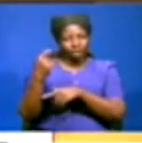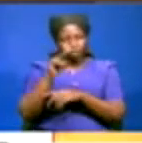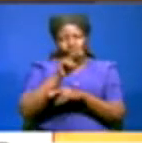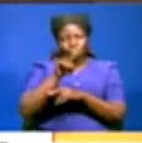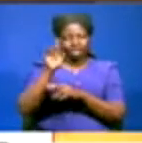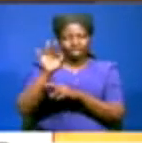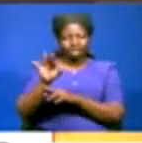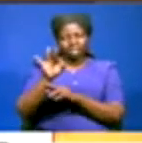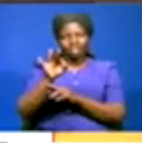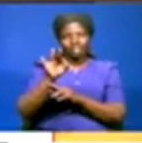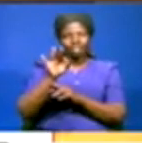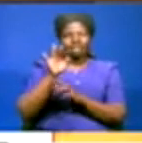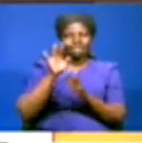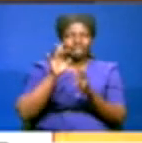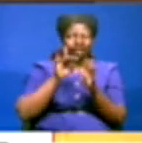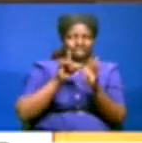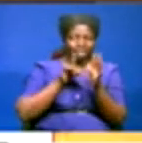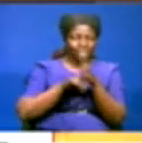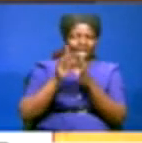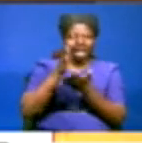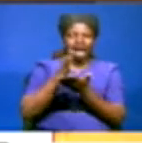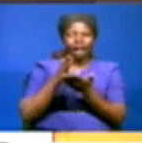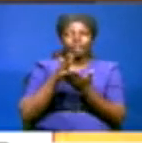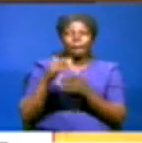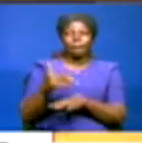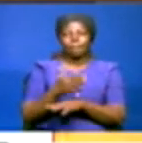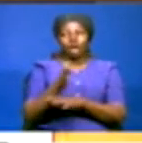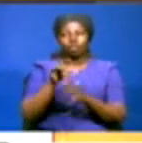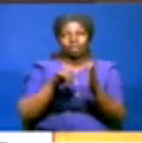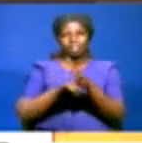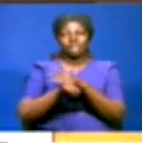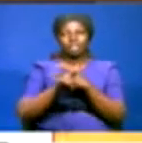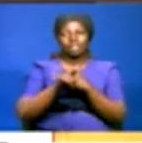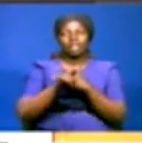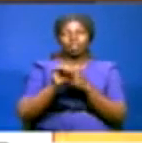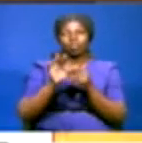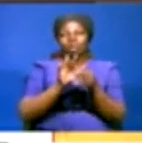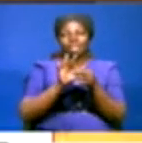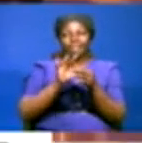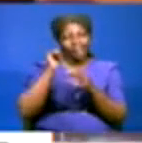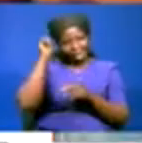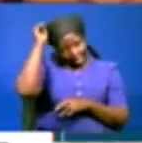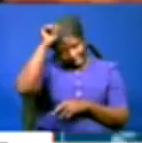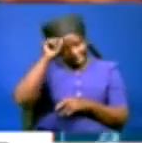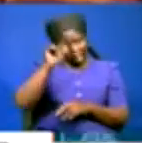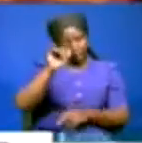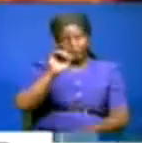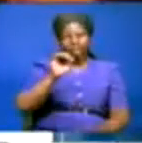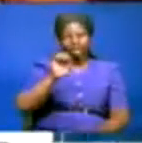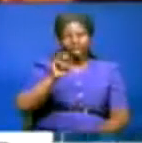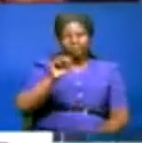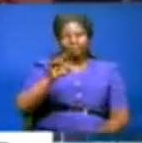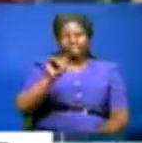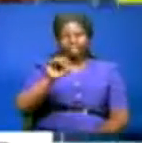Ras Al-Khaimah Half Marathon in the United Arab Emirates. Koech set an impressive new personal best time